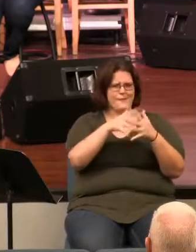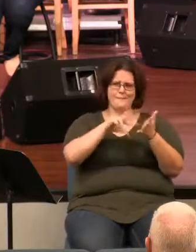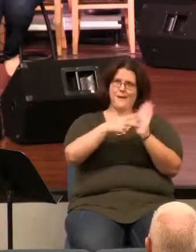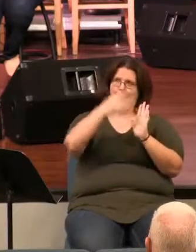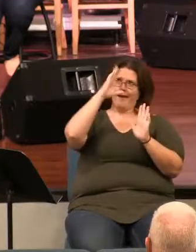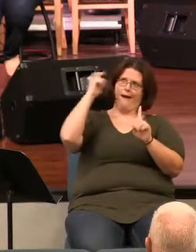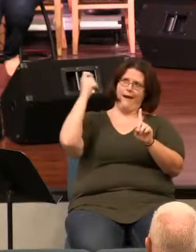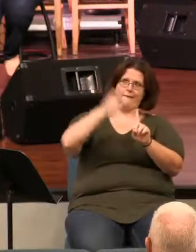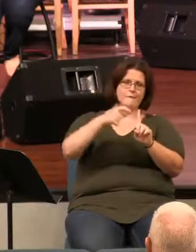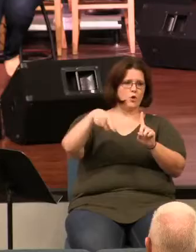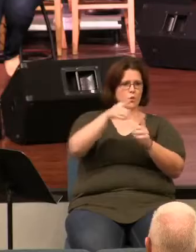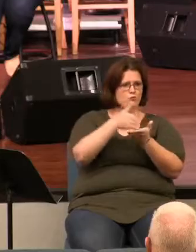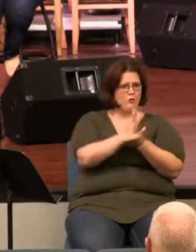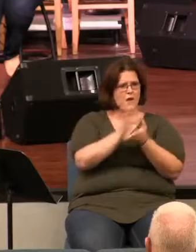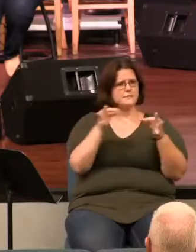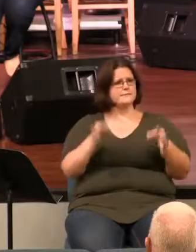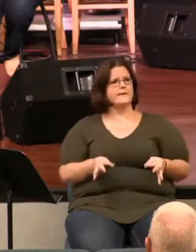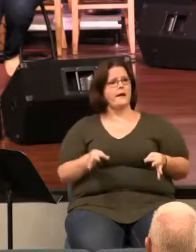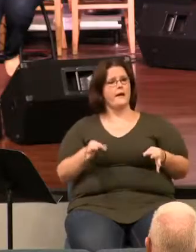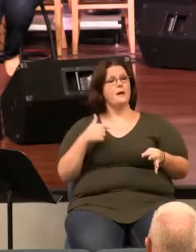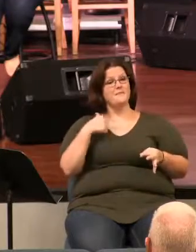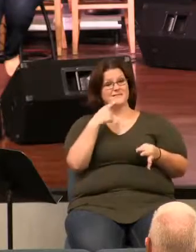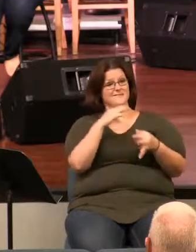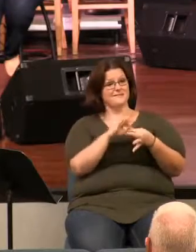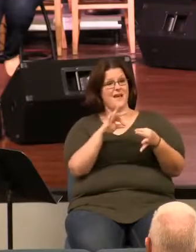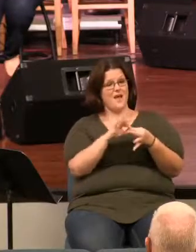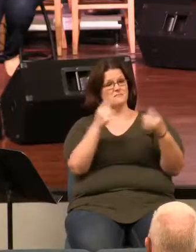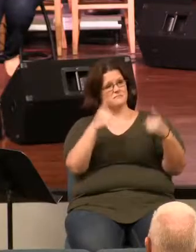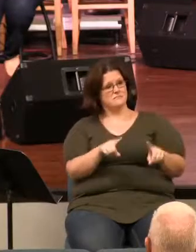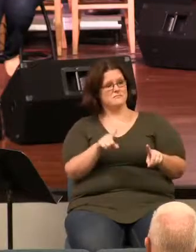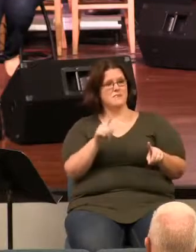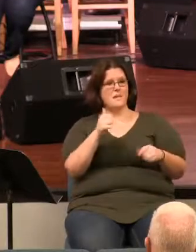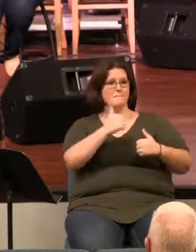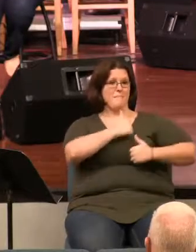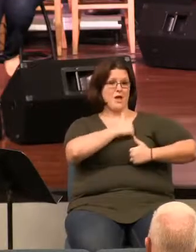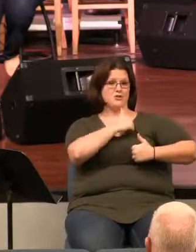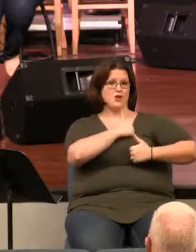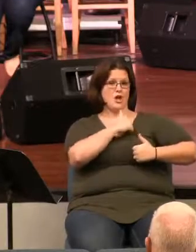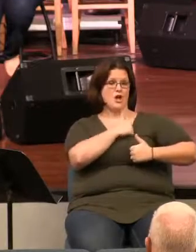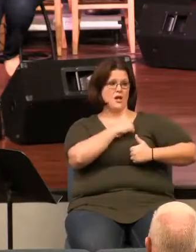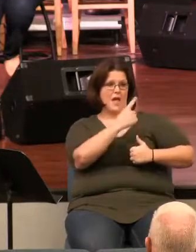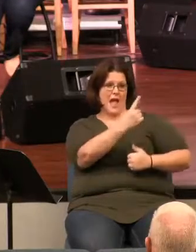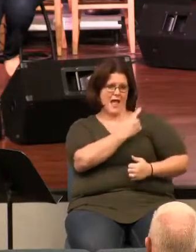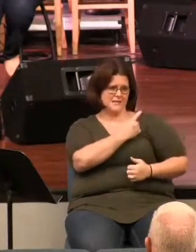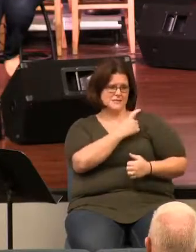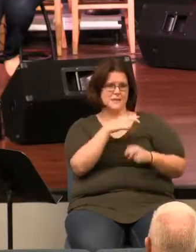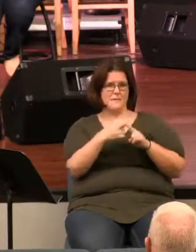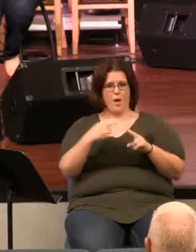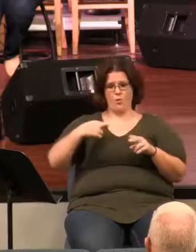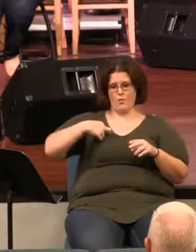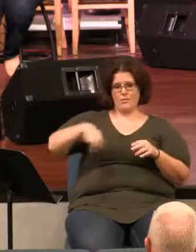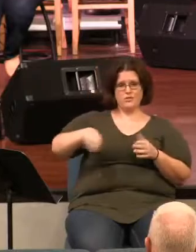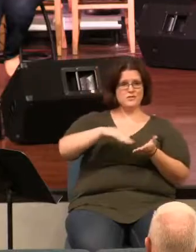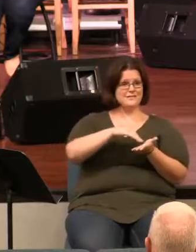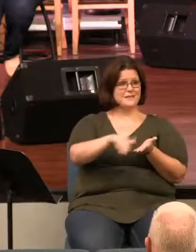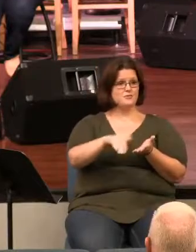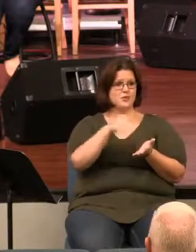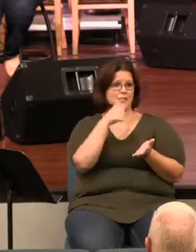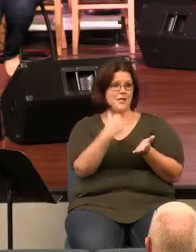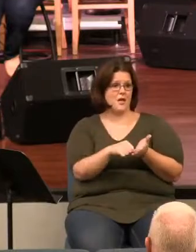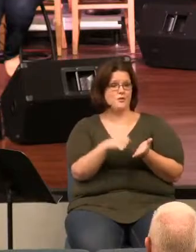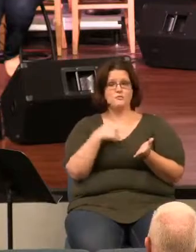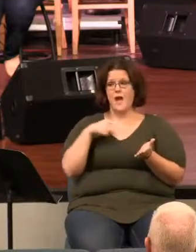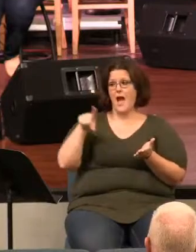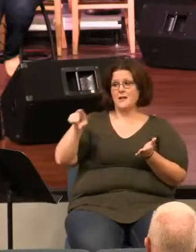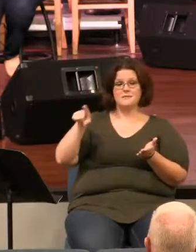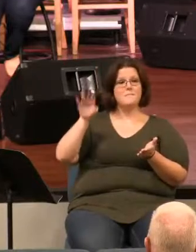conscience into conviction. And by the way, let me just do say this. We have had several of our military members who have asked about a religious exemption letter. I asked Pastor